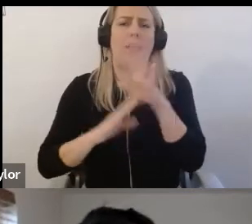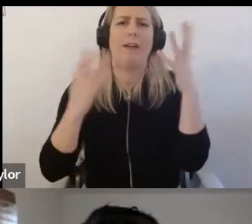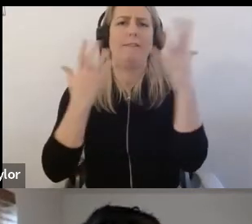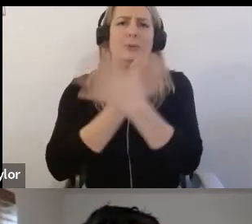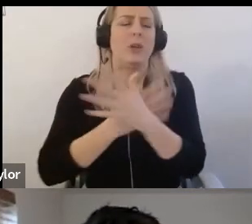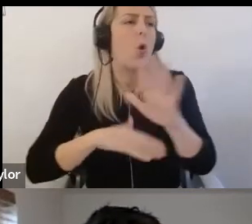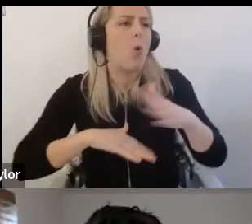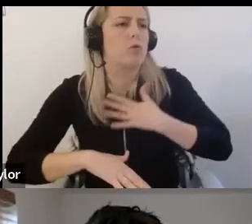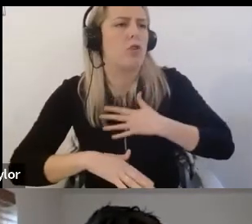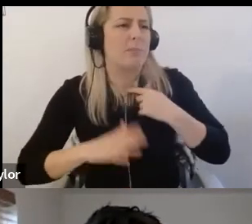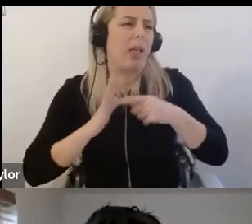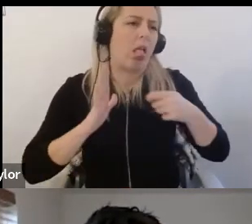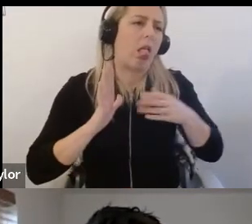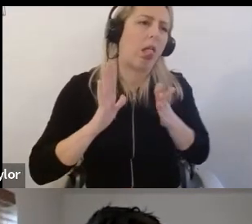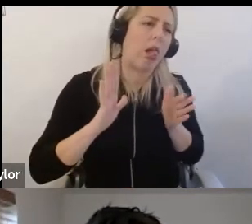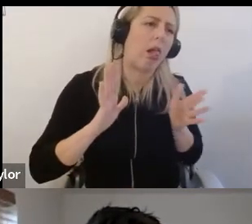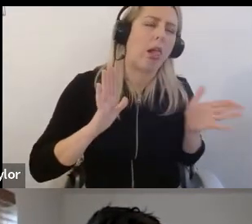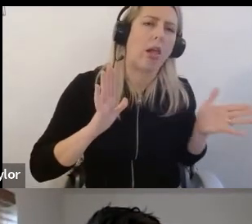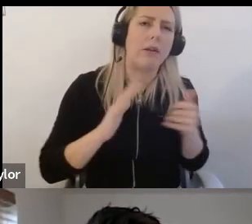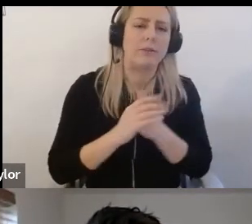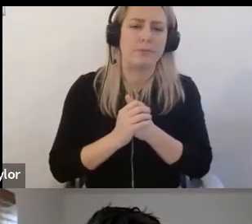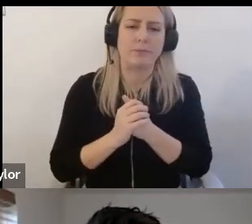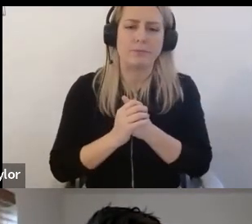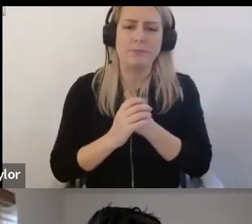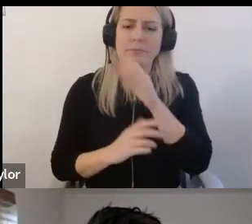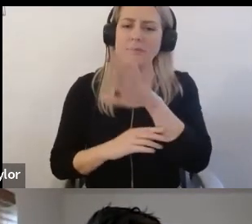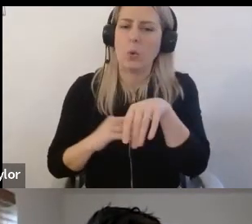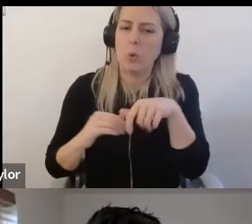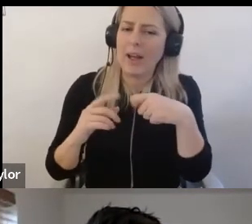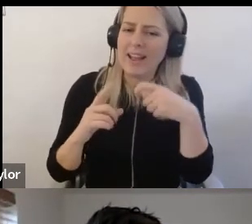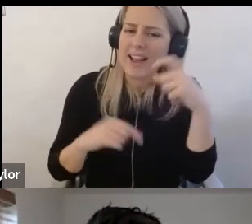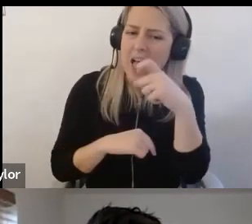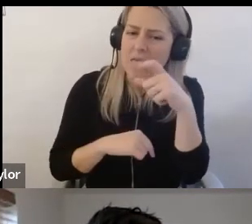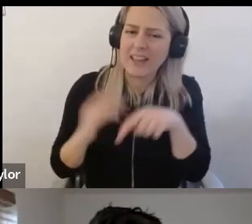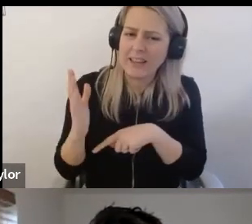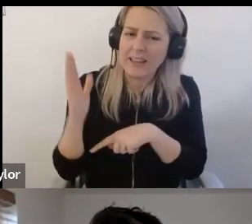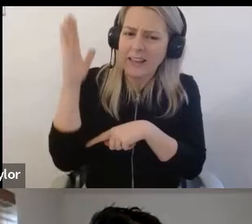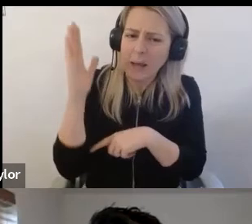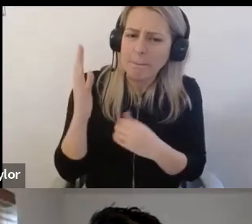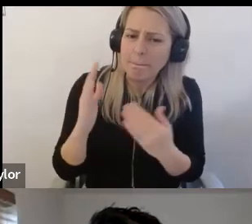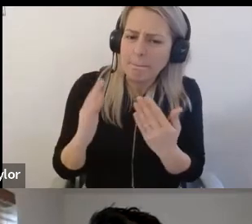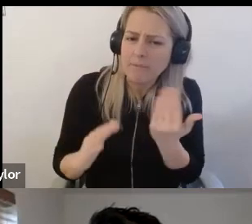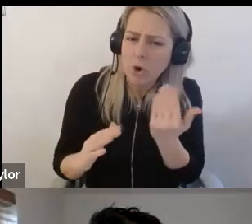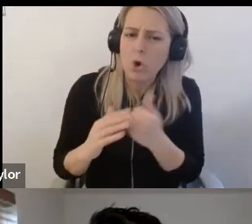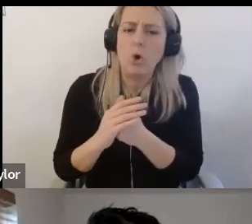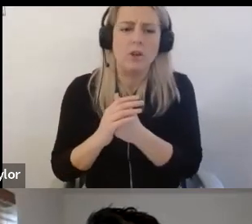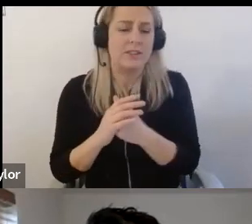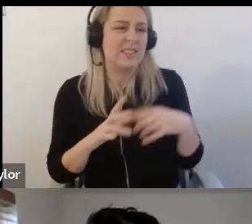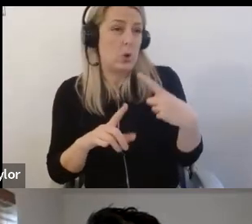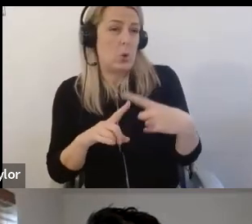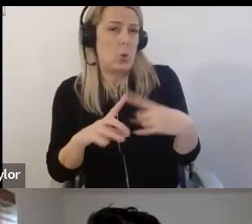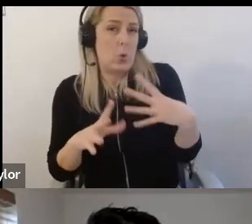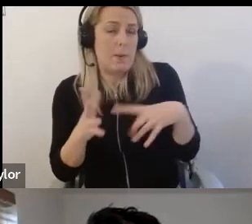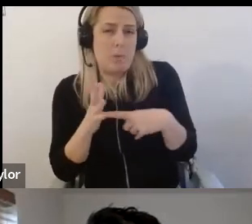Kathy, I know you had your hand up before. Very quick points, I'm sure I should hear from our international colleagues too, but I think,